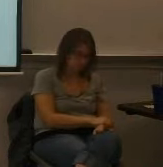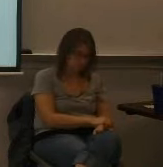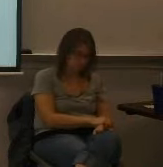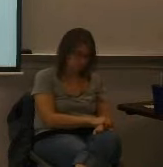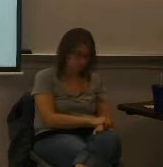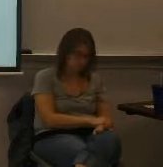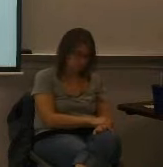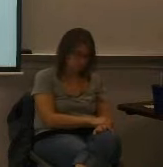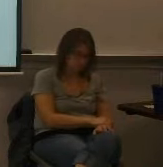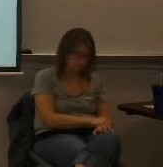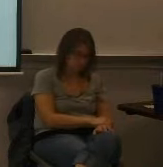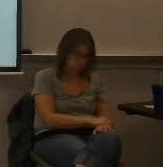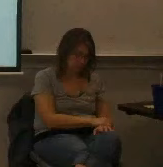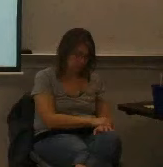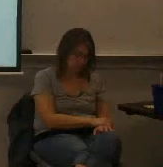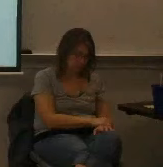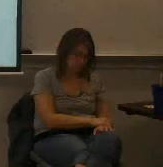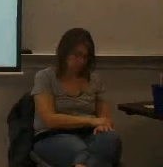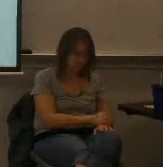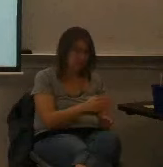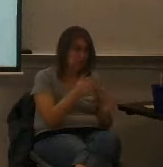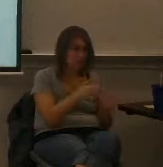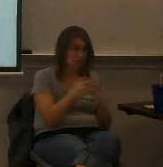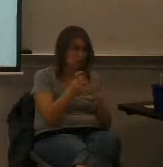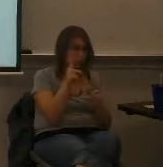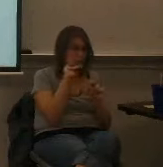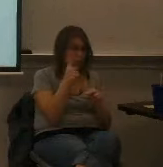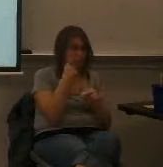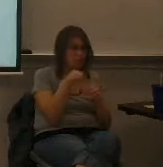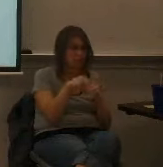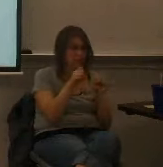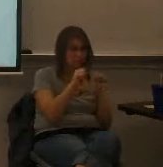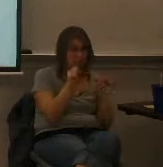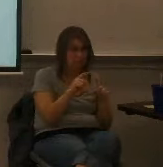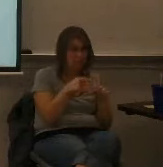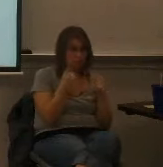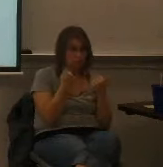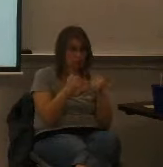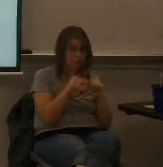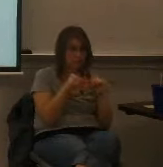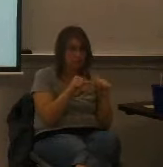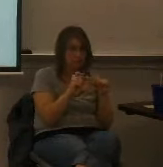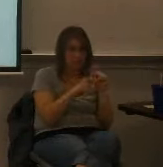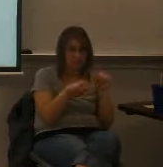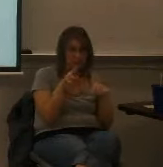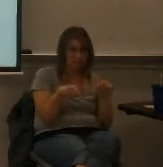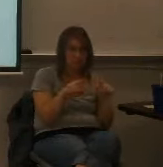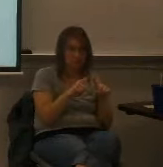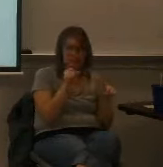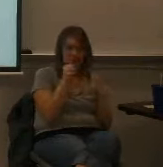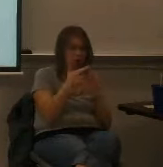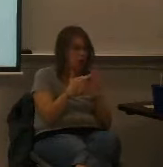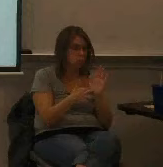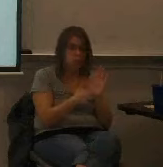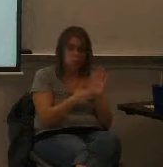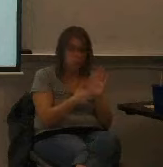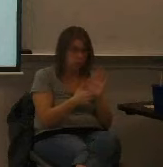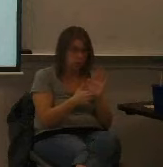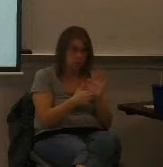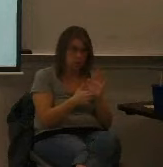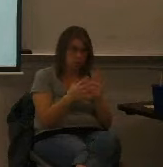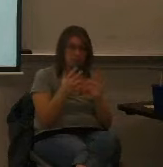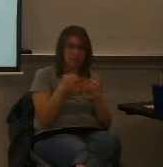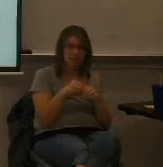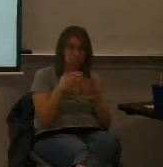it's a pattern you need to look out for in systems when you're trying to maintain diversity, but it's not a rule.